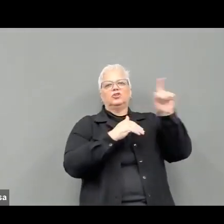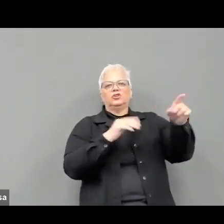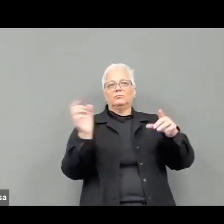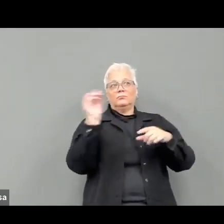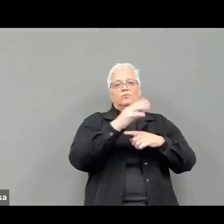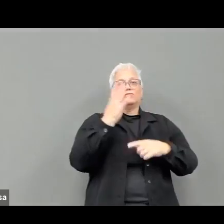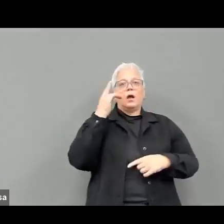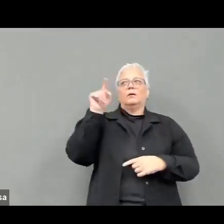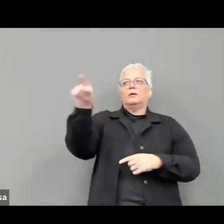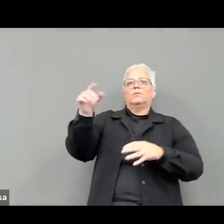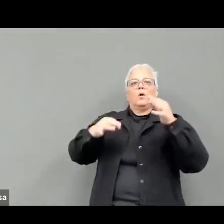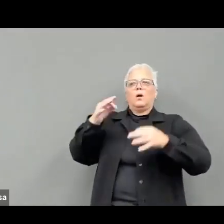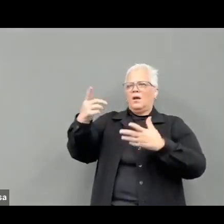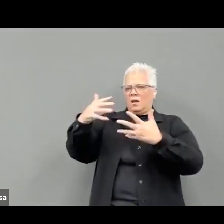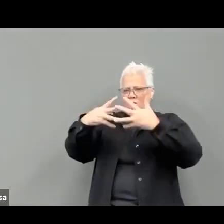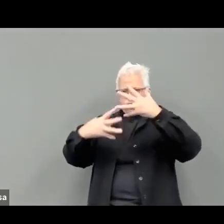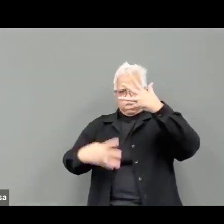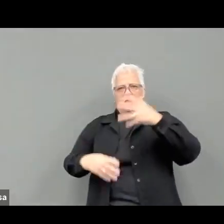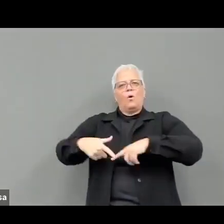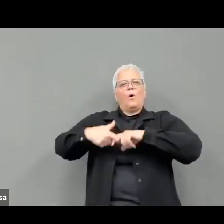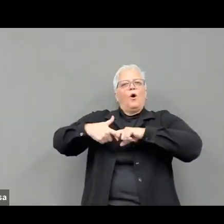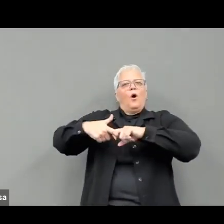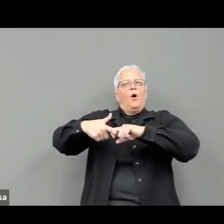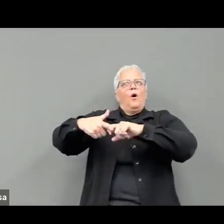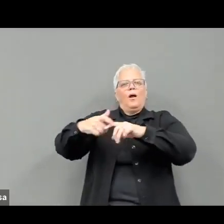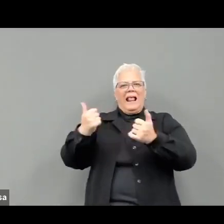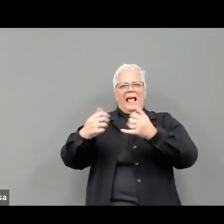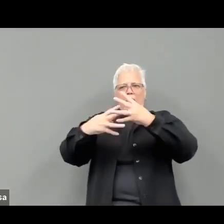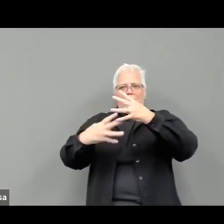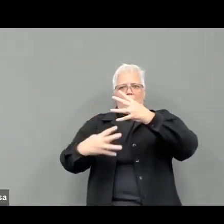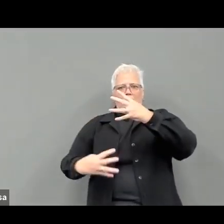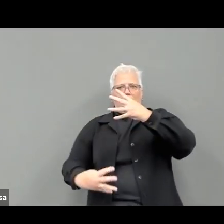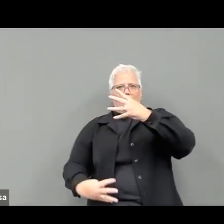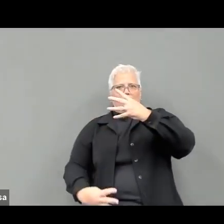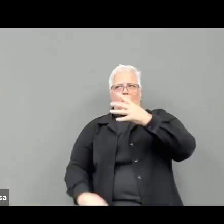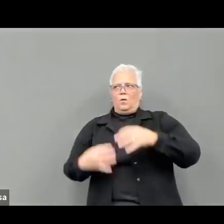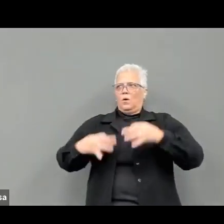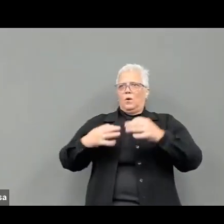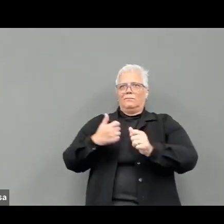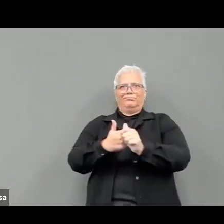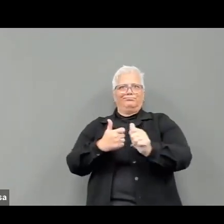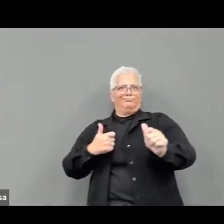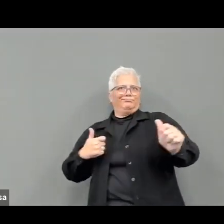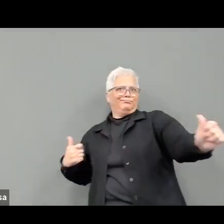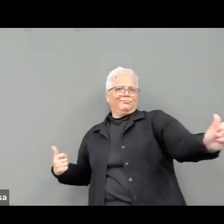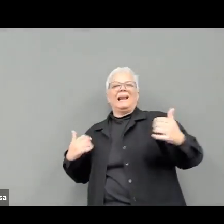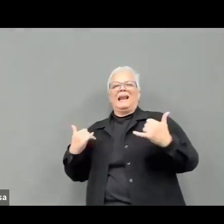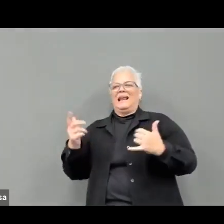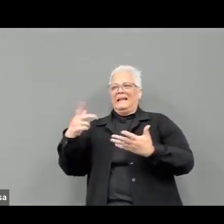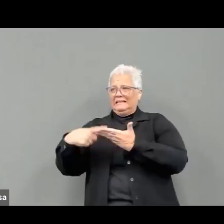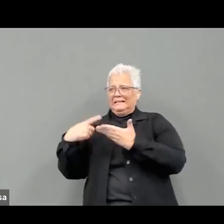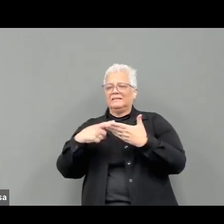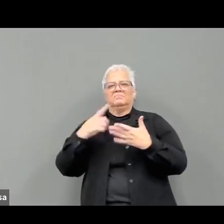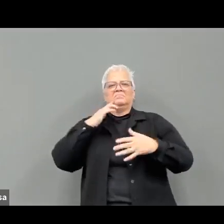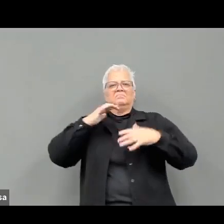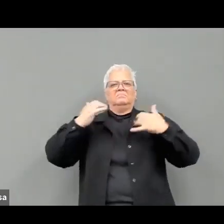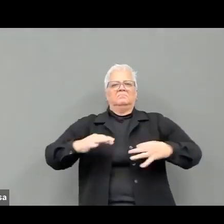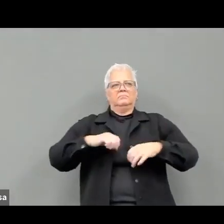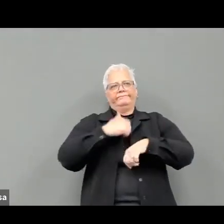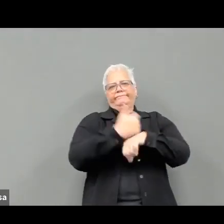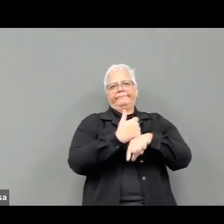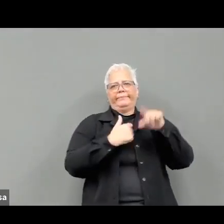successful, and almost 200 cases were processed. Judge Moody has informed me that the space and social